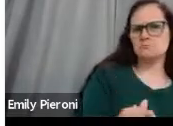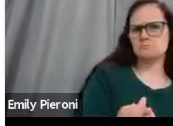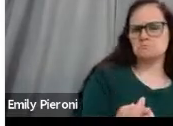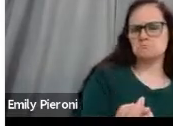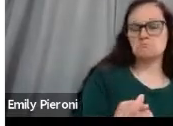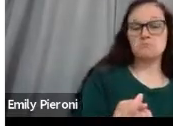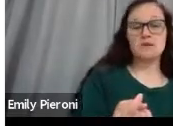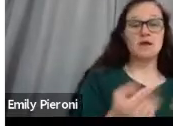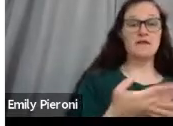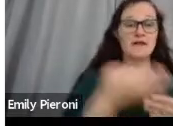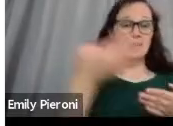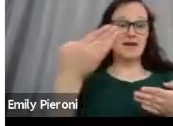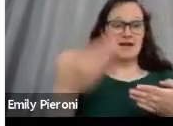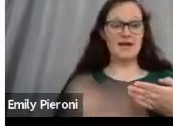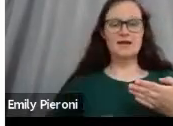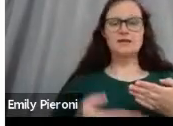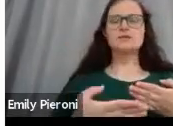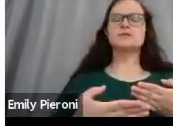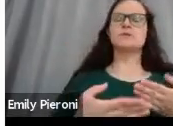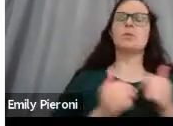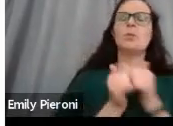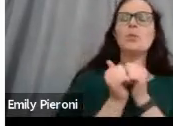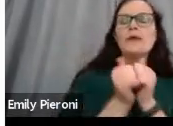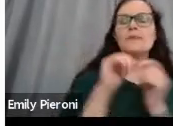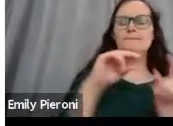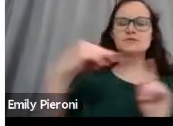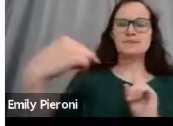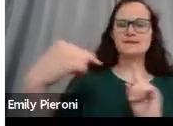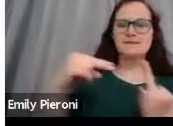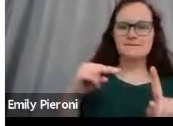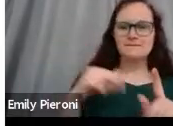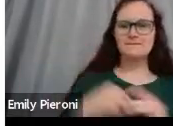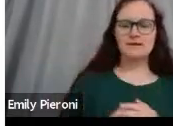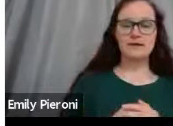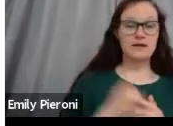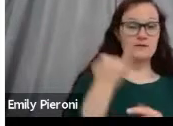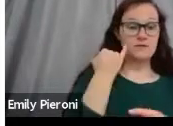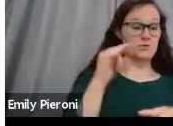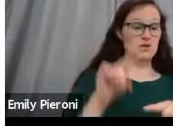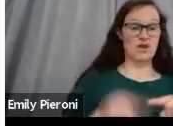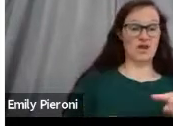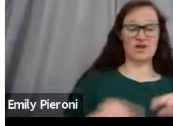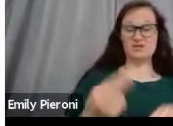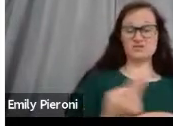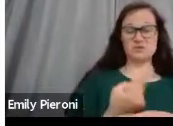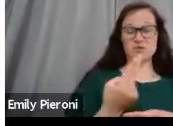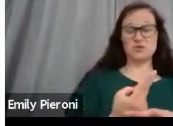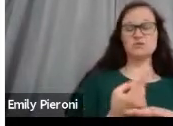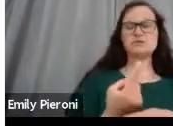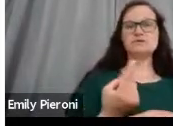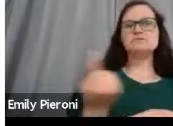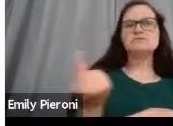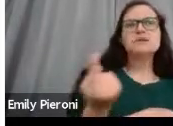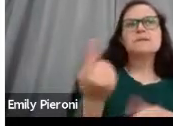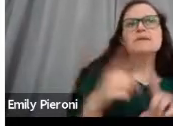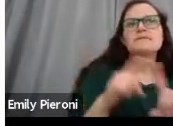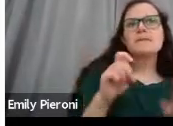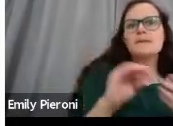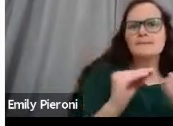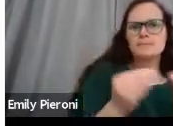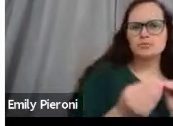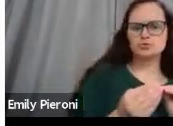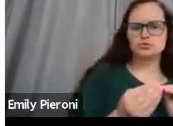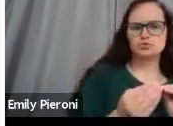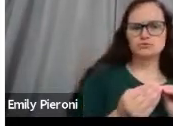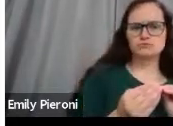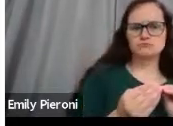with an insight. If we can't leave something useful from the data, learn something useful from the data,